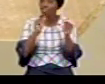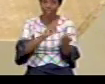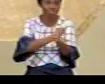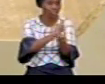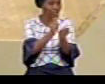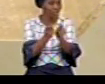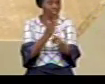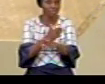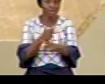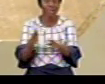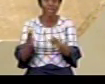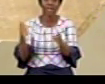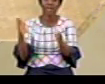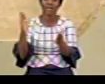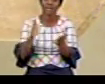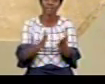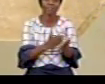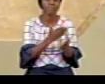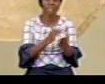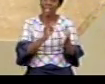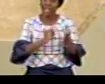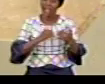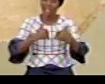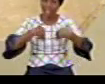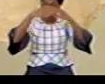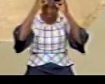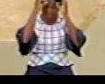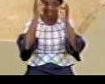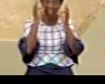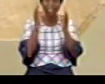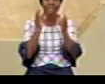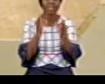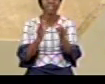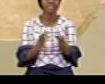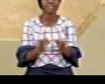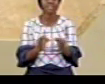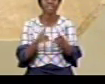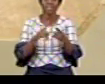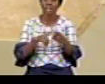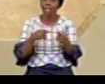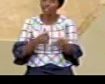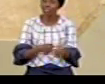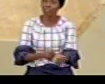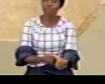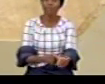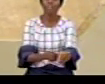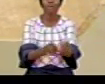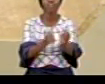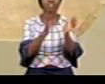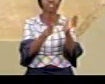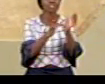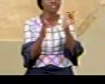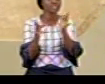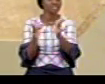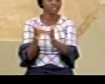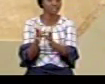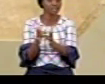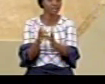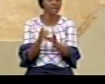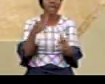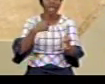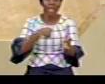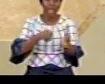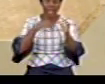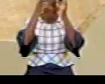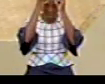no turning back, no turning back. To follow